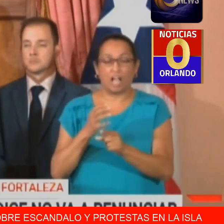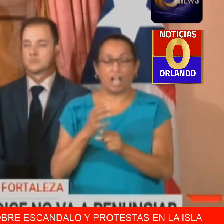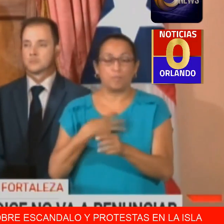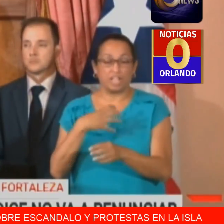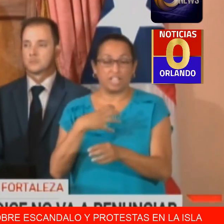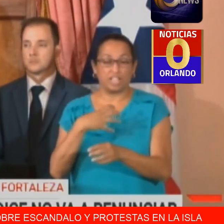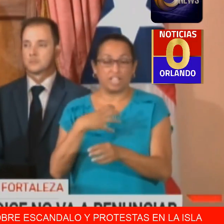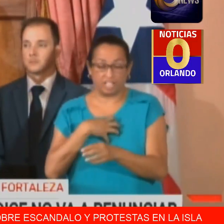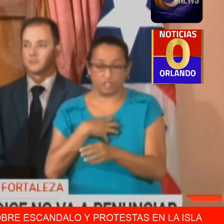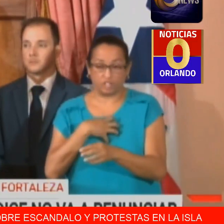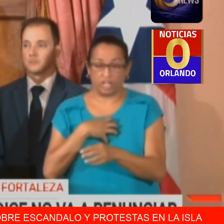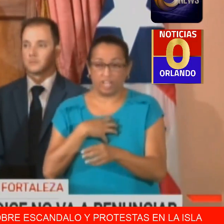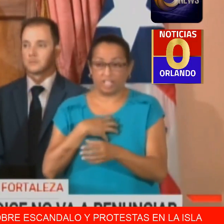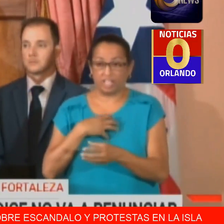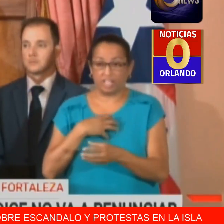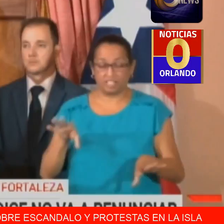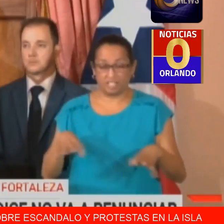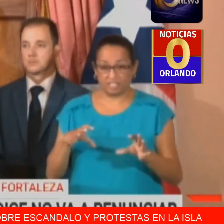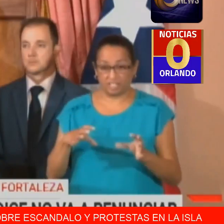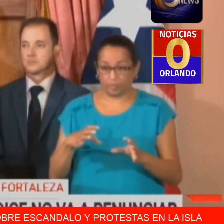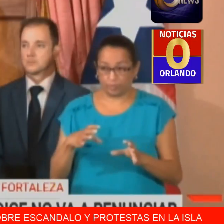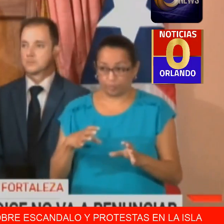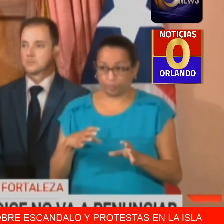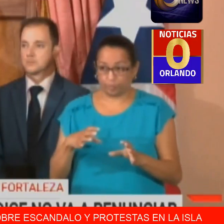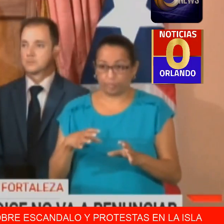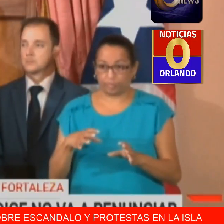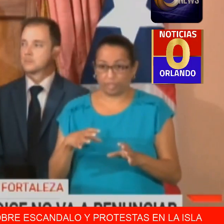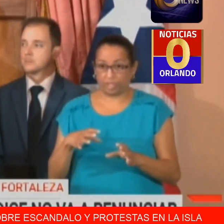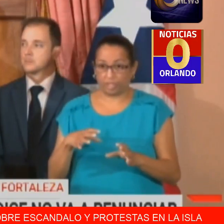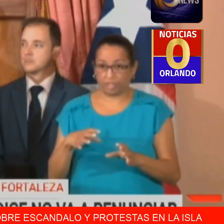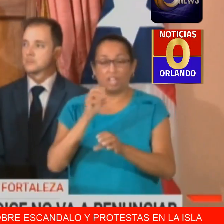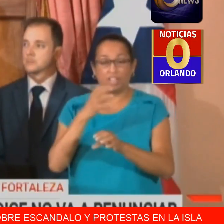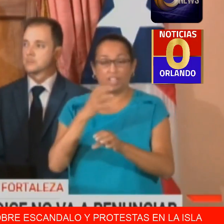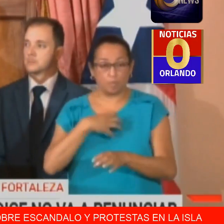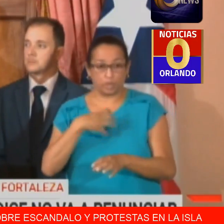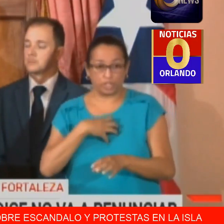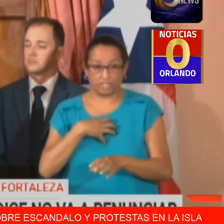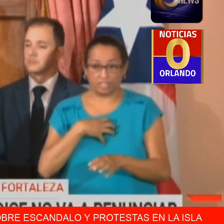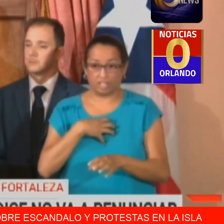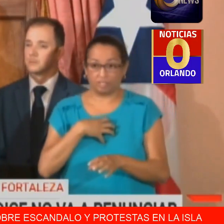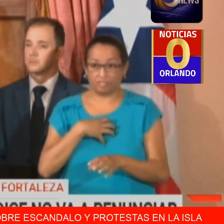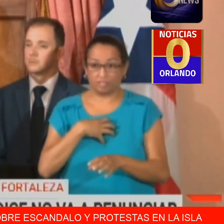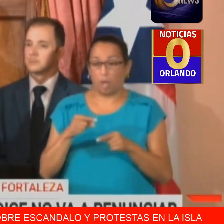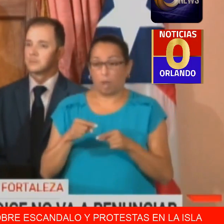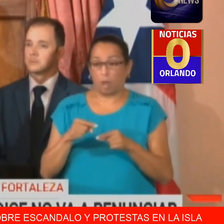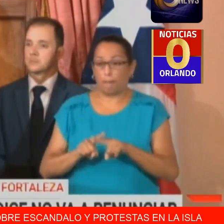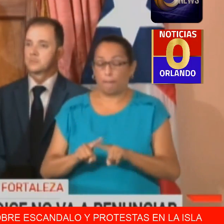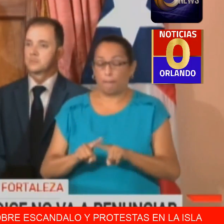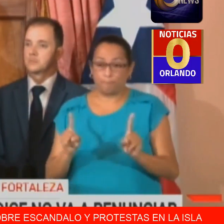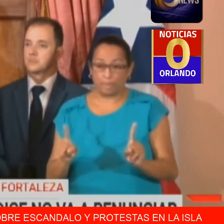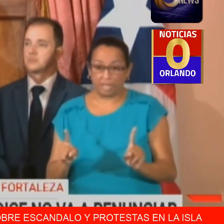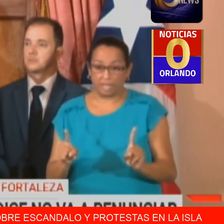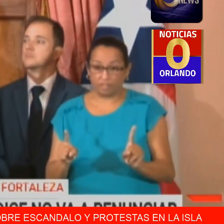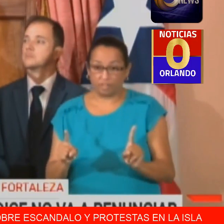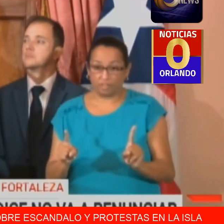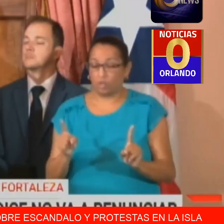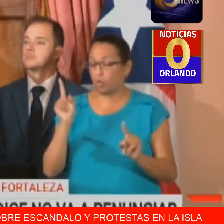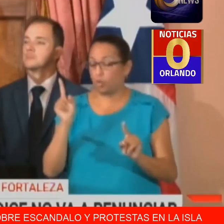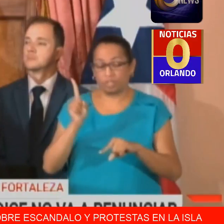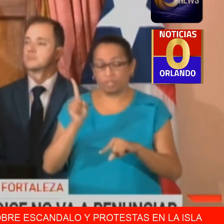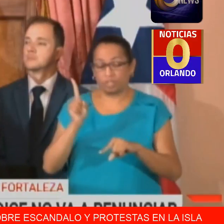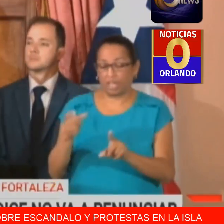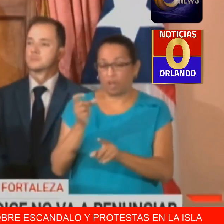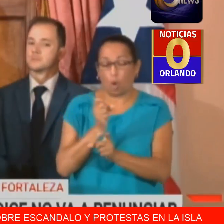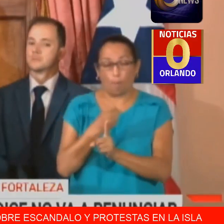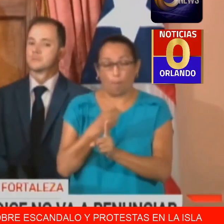manifestation, that were, that were protesting, but that did not incur in violent events.